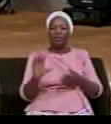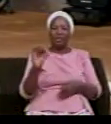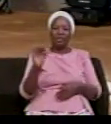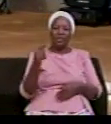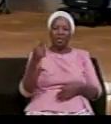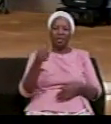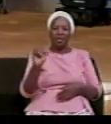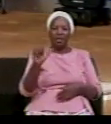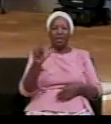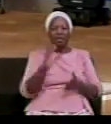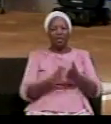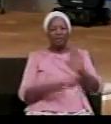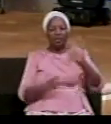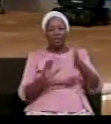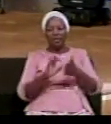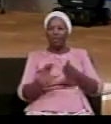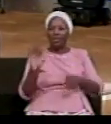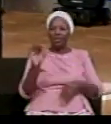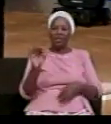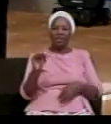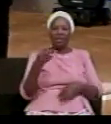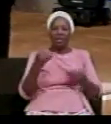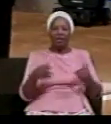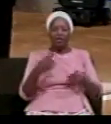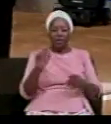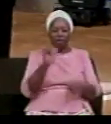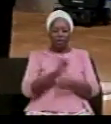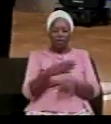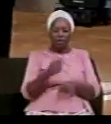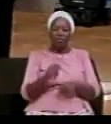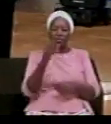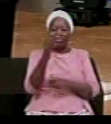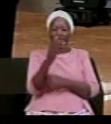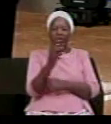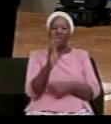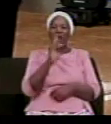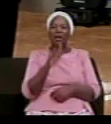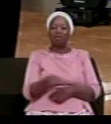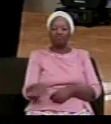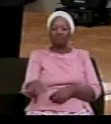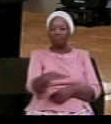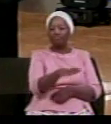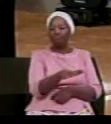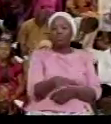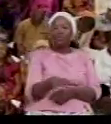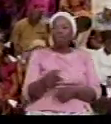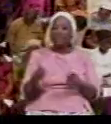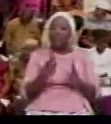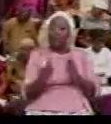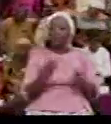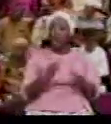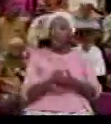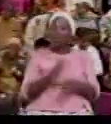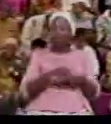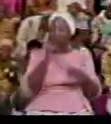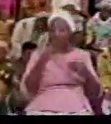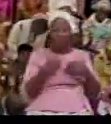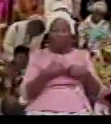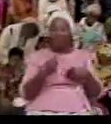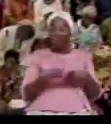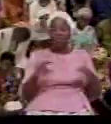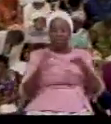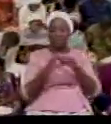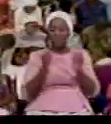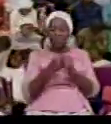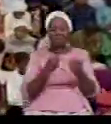19. In verse 19, now the works of the flesh are these. These are people that have not had any contact with the Holy